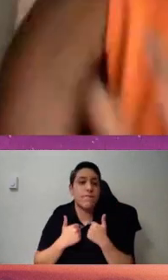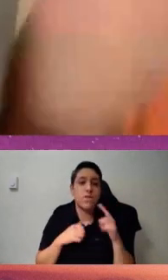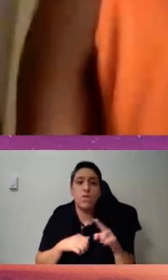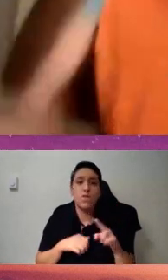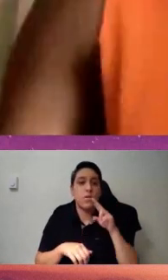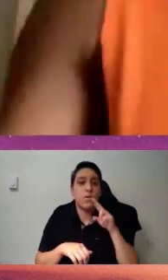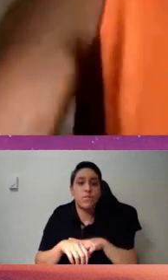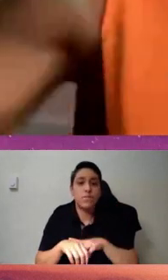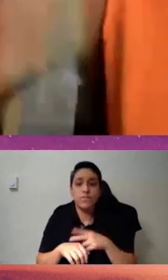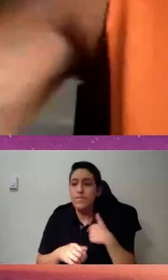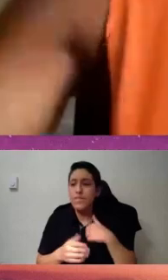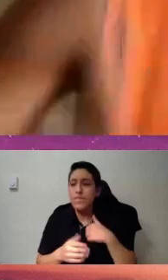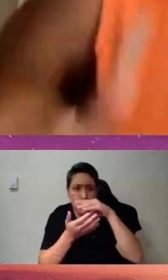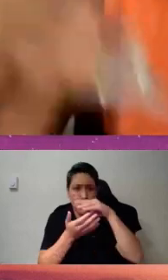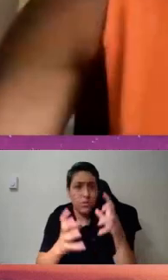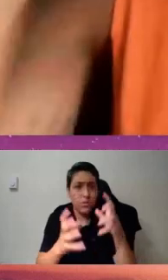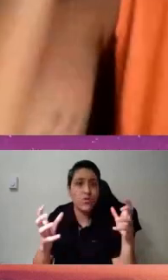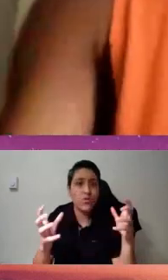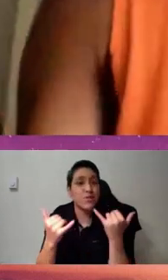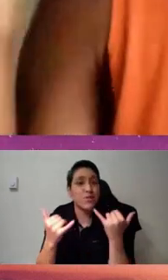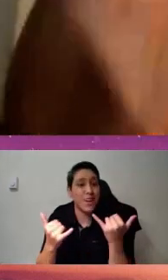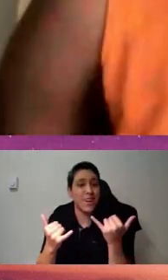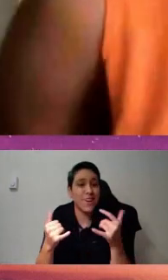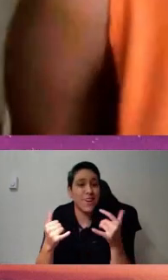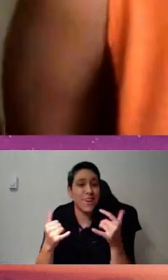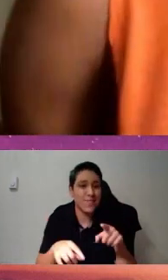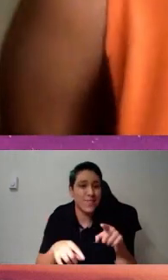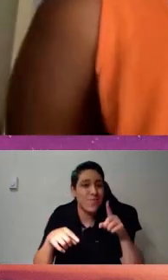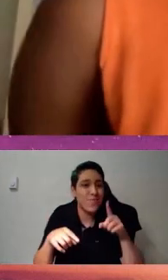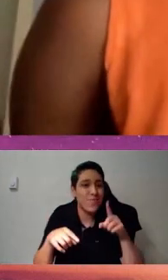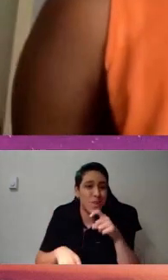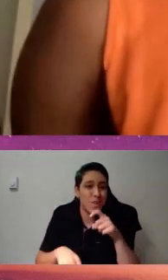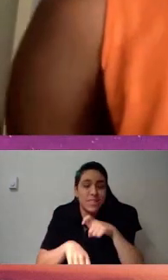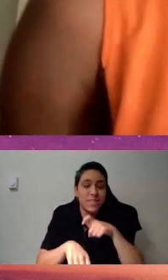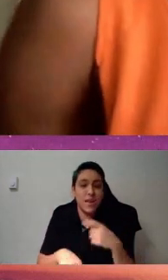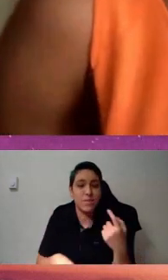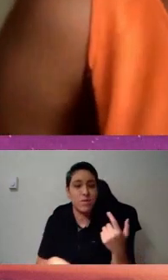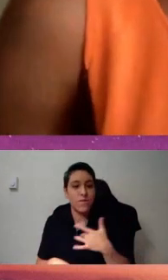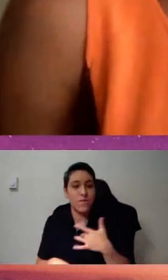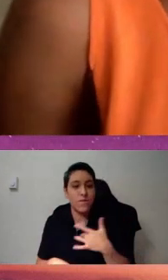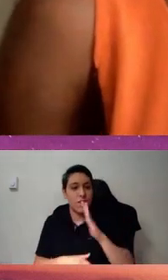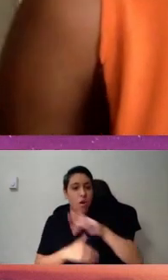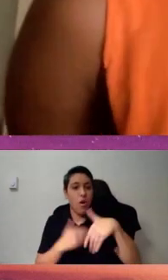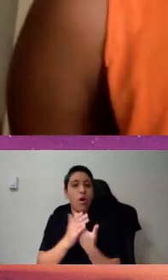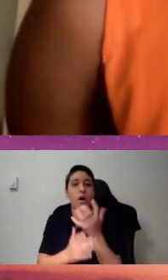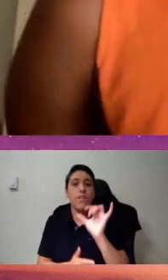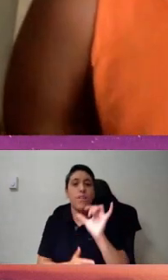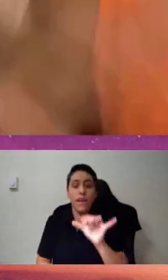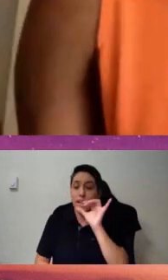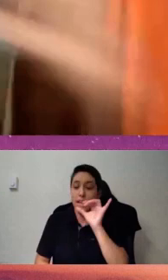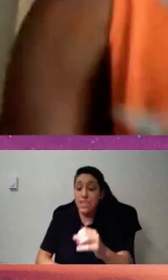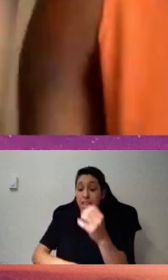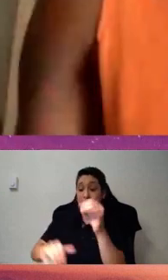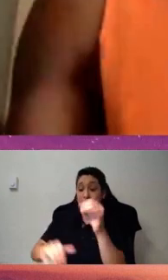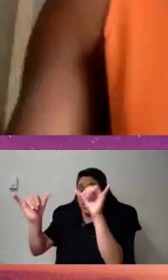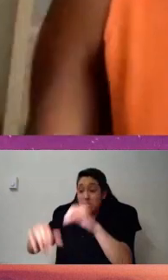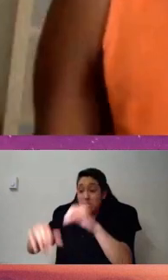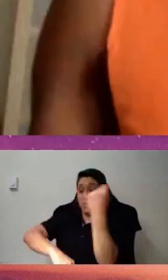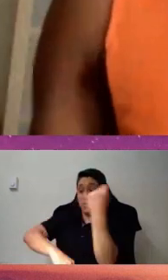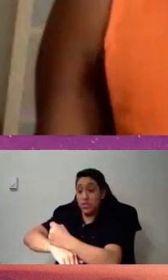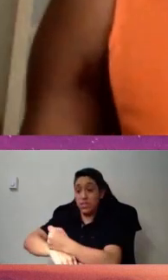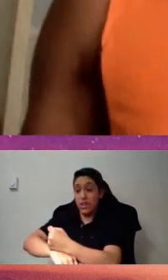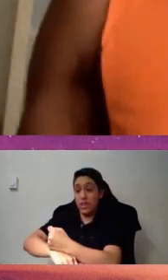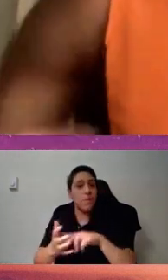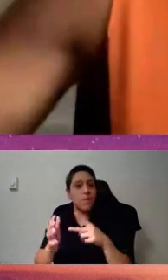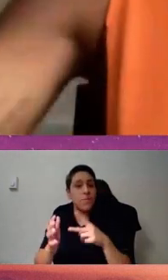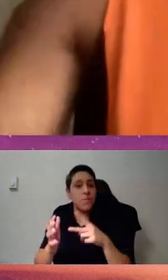astounding. I'm learning so much literally in real time right now. I'm just like, oh my goodness, like it's all of it. Decolonization is, yes, can we just